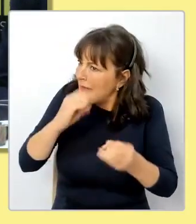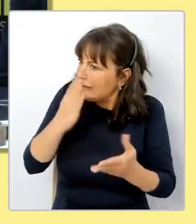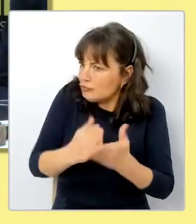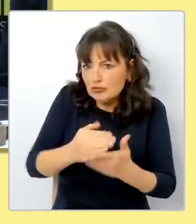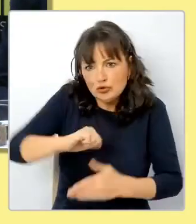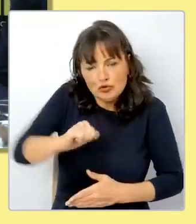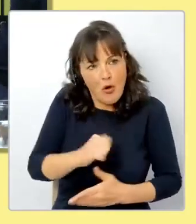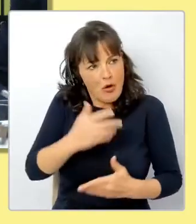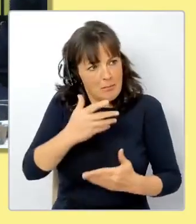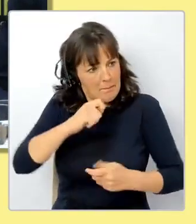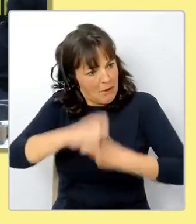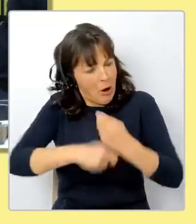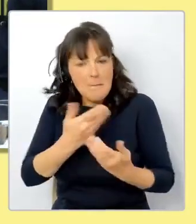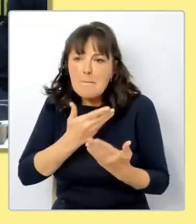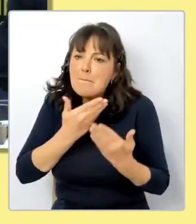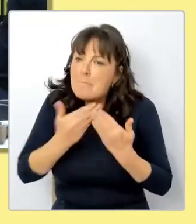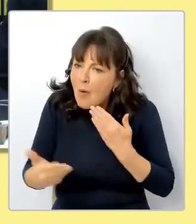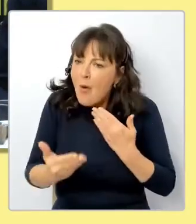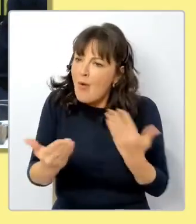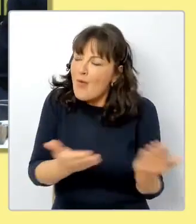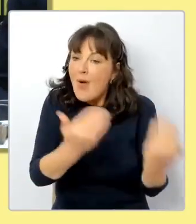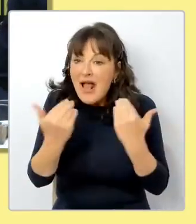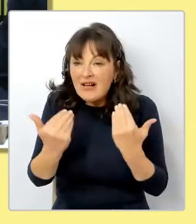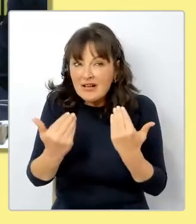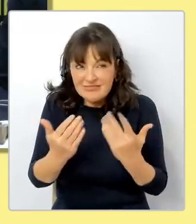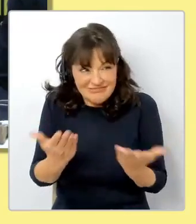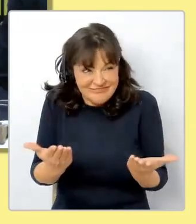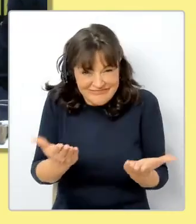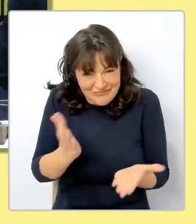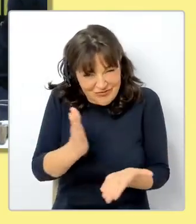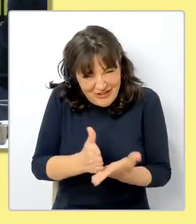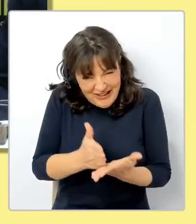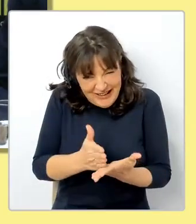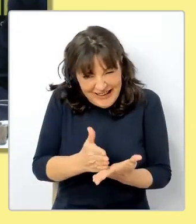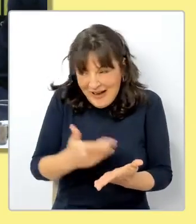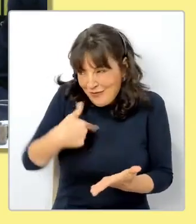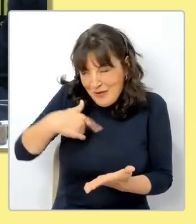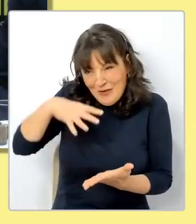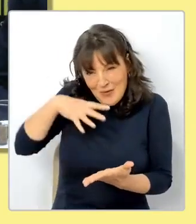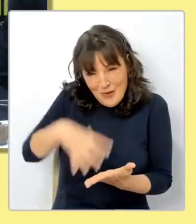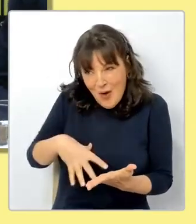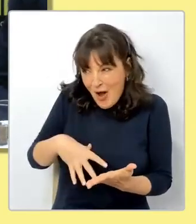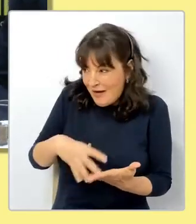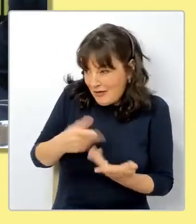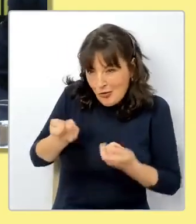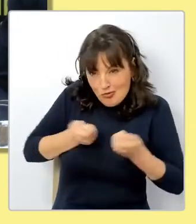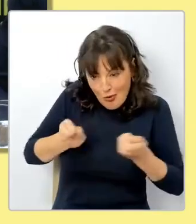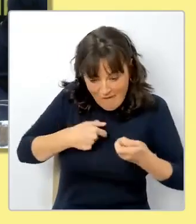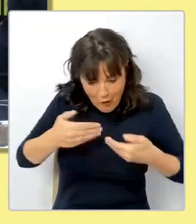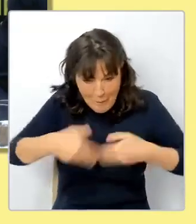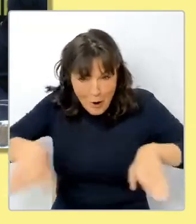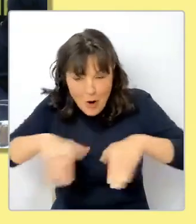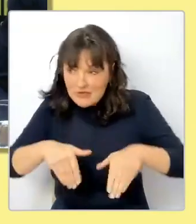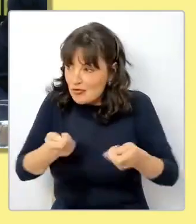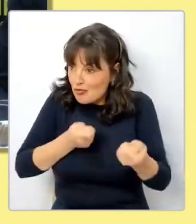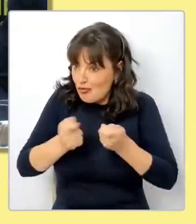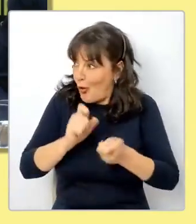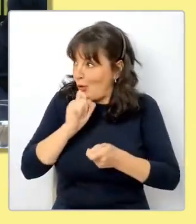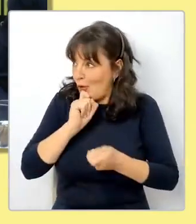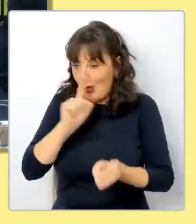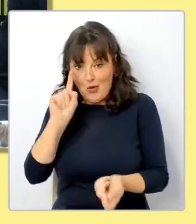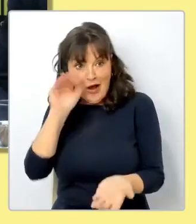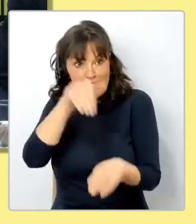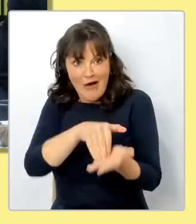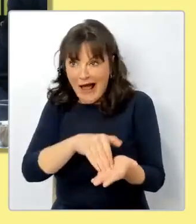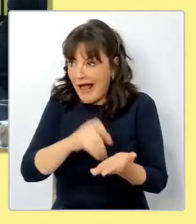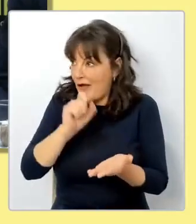over immigration, over our borders, it is the welcome that we need to give asylum seekers. And I think when it comes down to